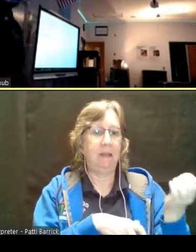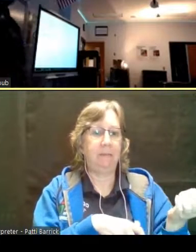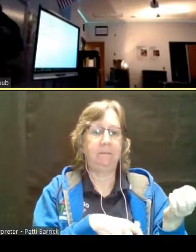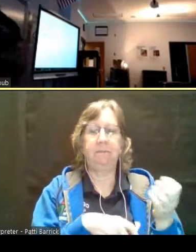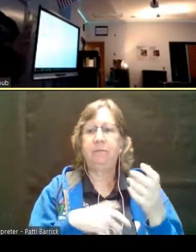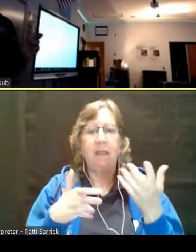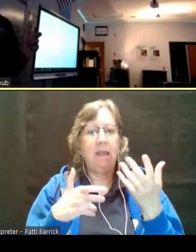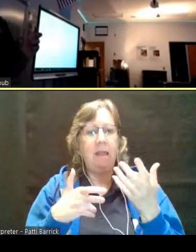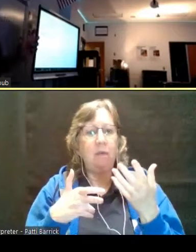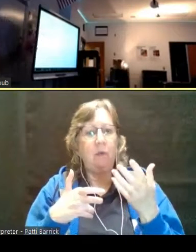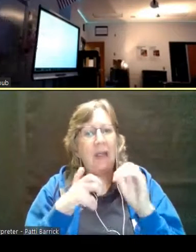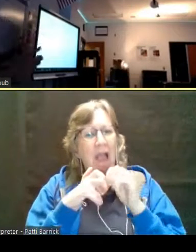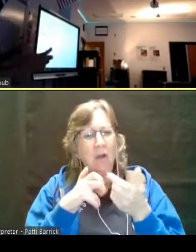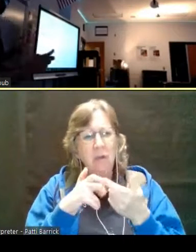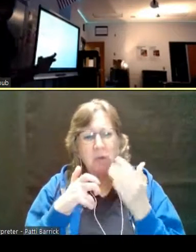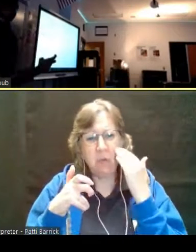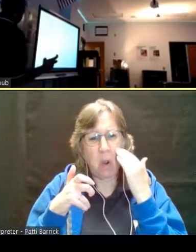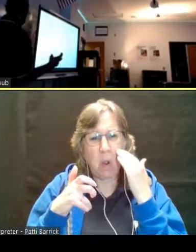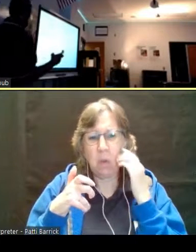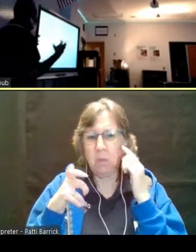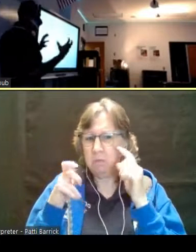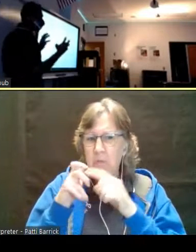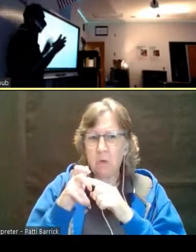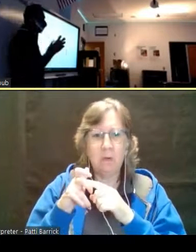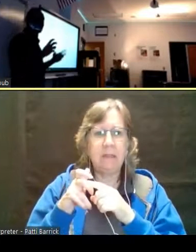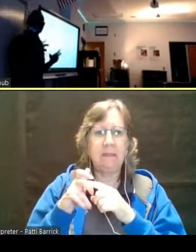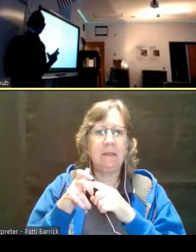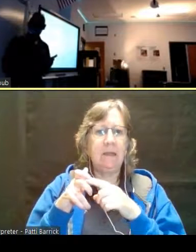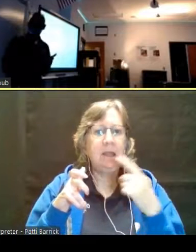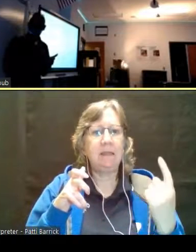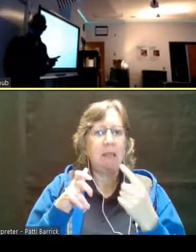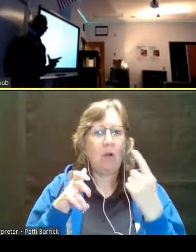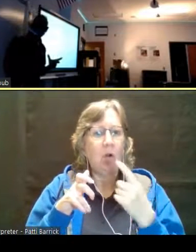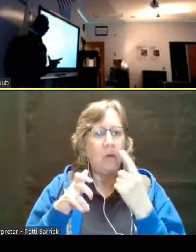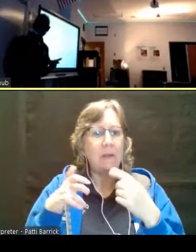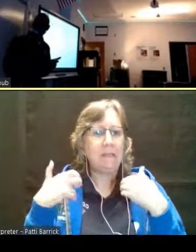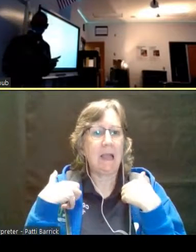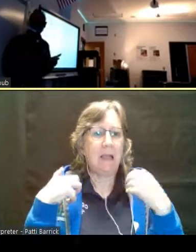The way you can identify them is they come along with tags.